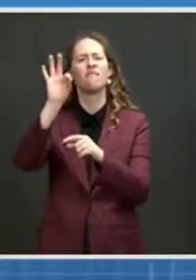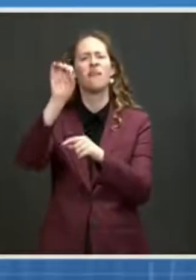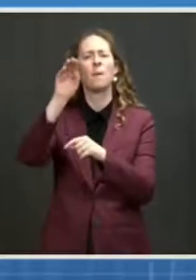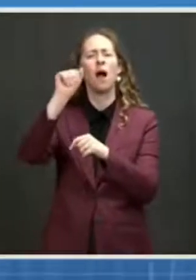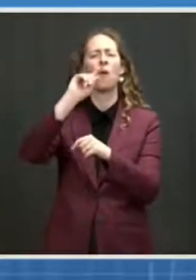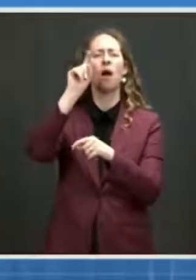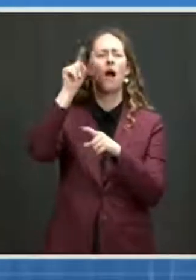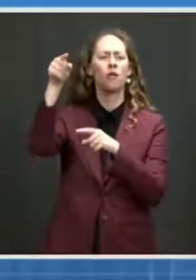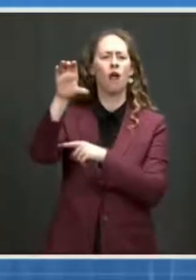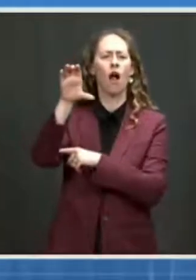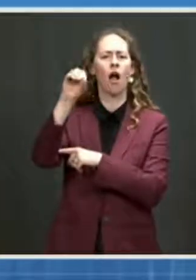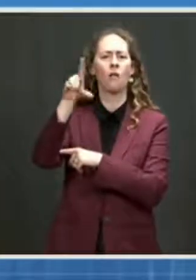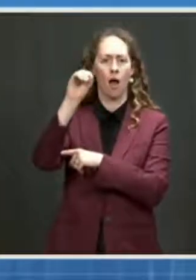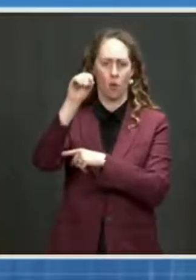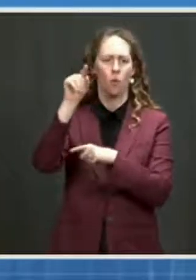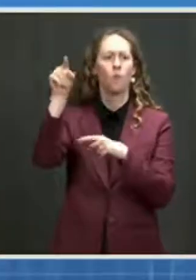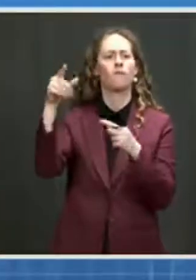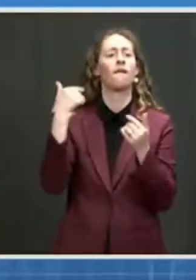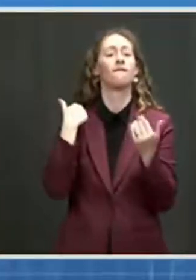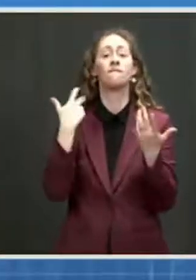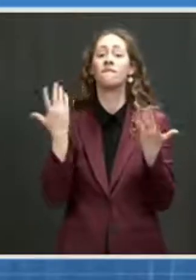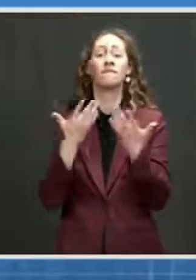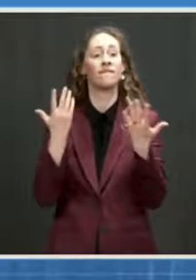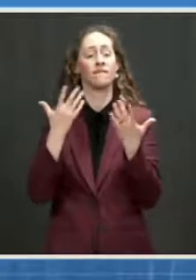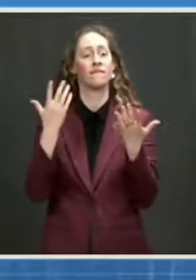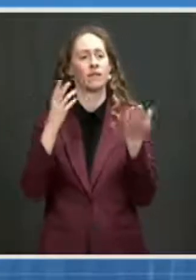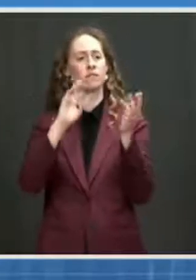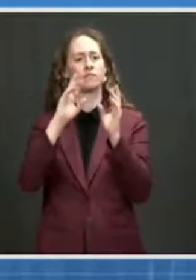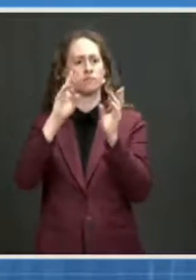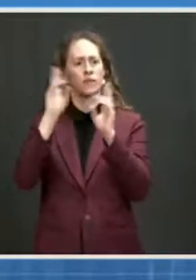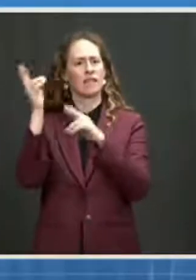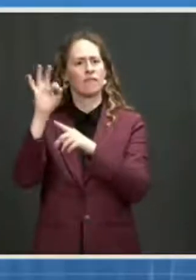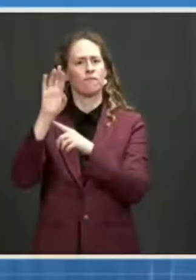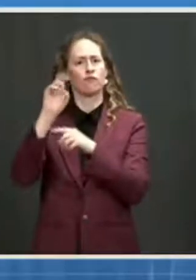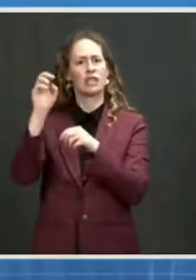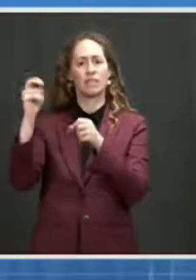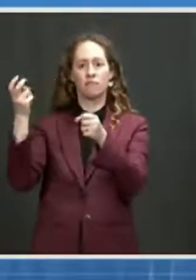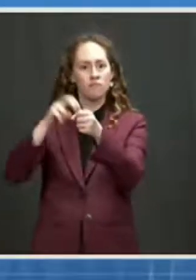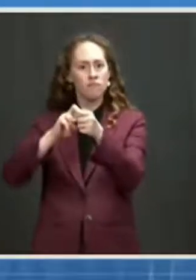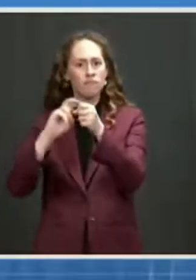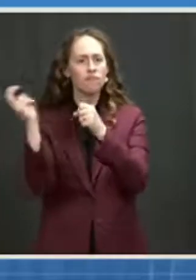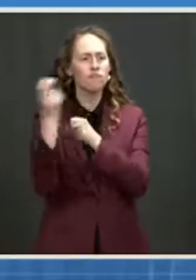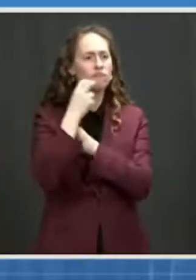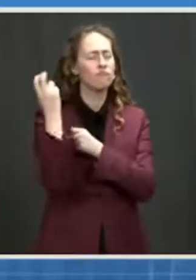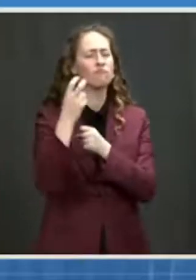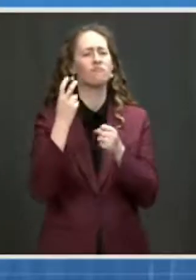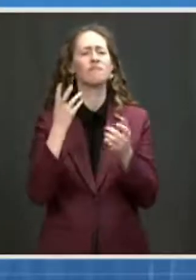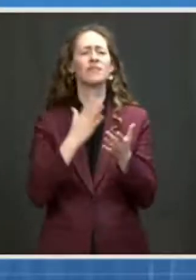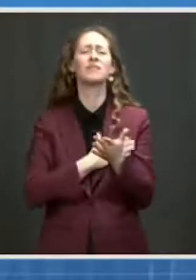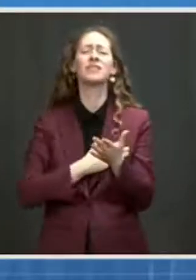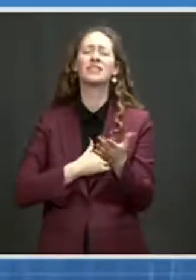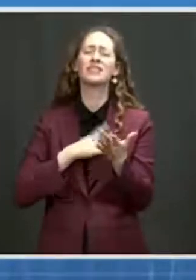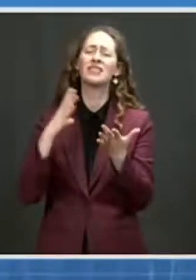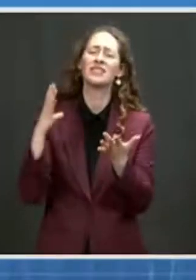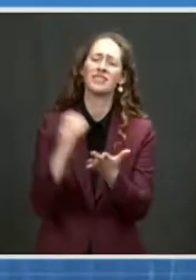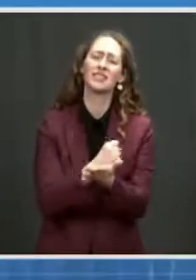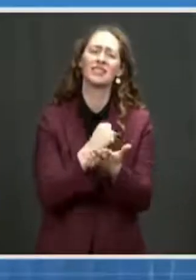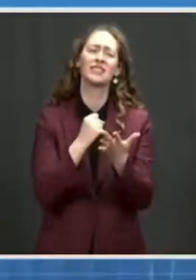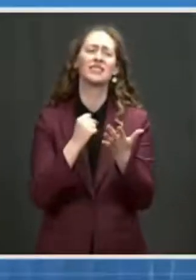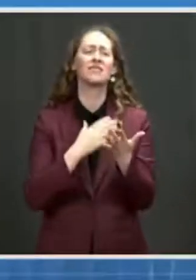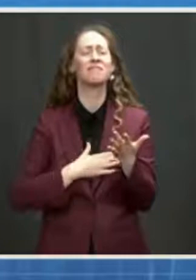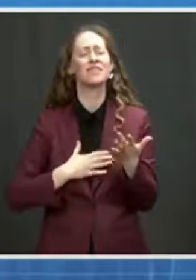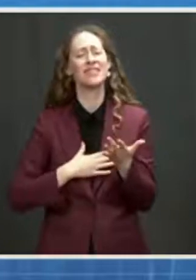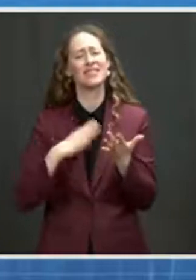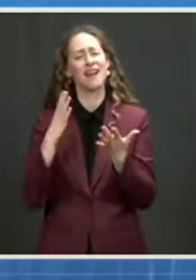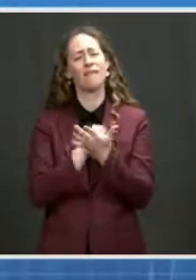These local efforts are incredible, and we encourage everyone in these communities, please take advantage of them. And